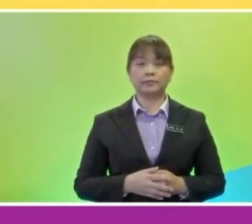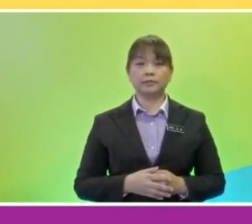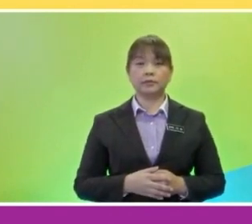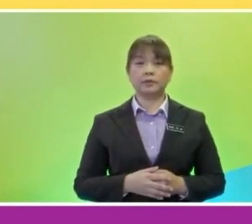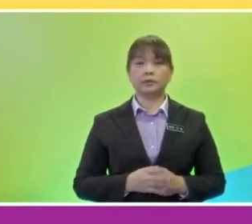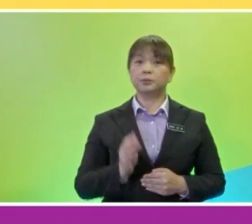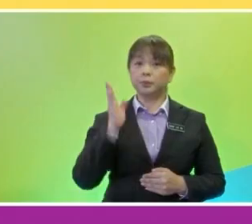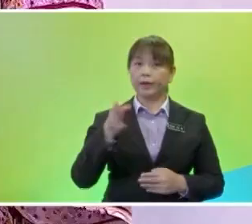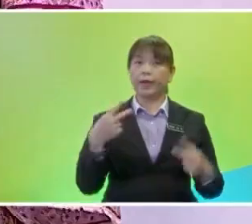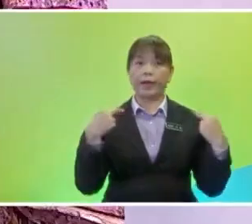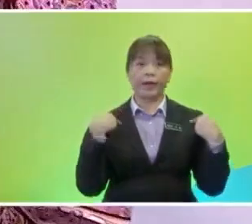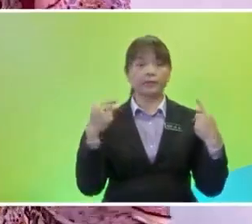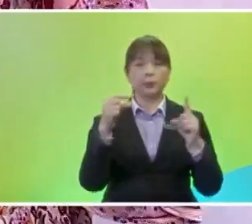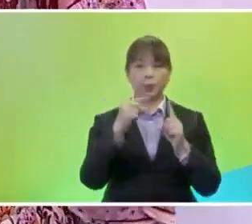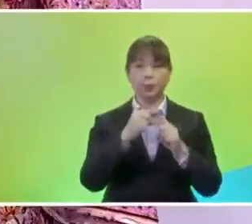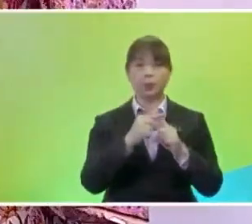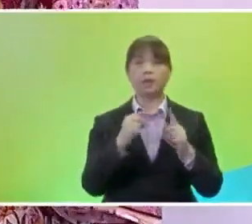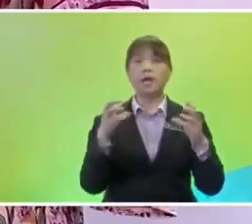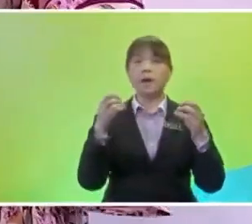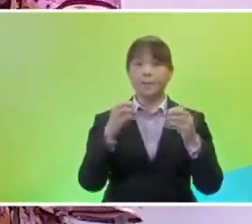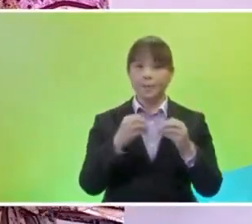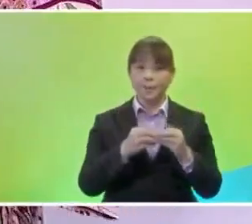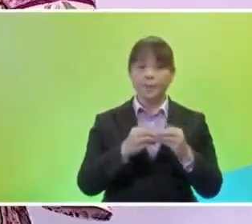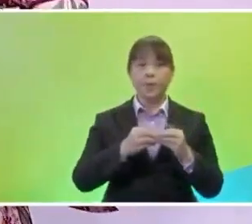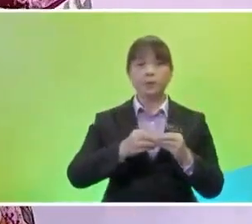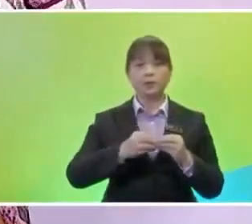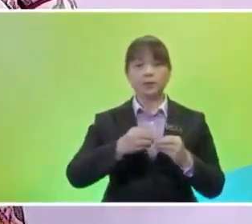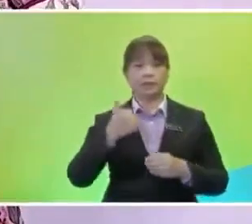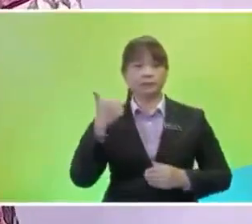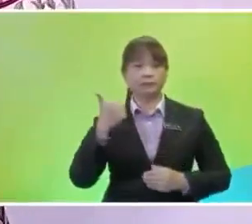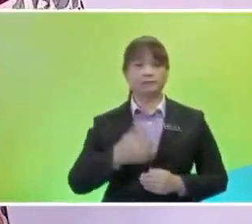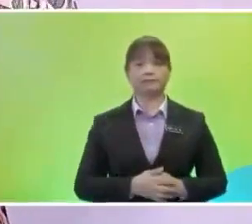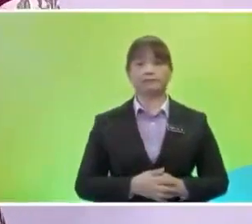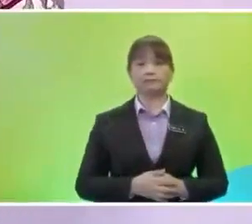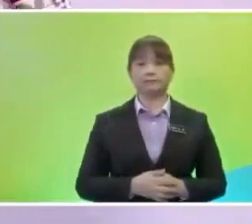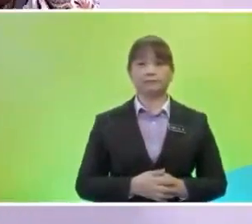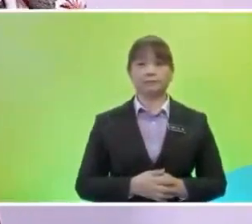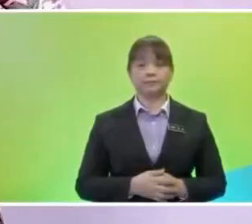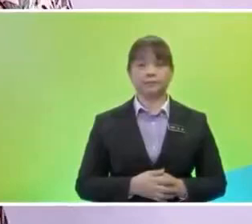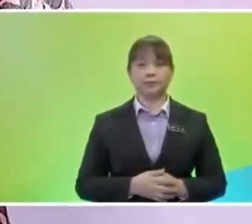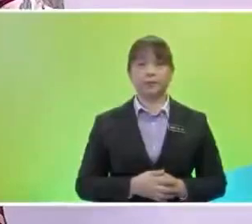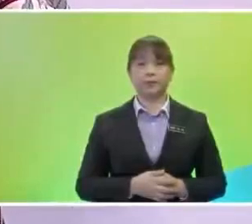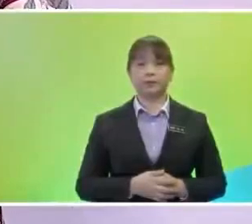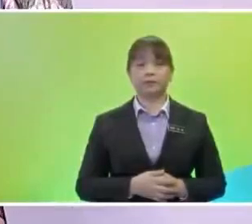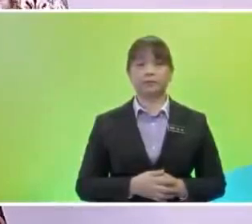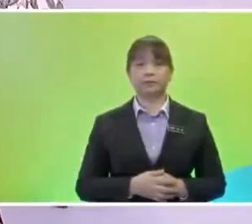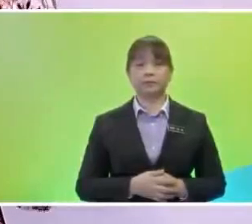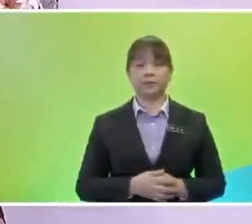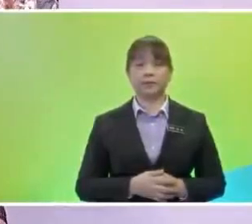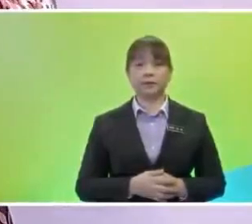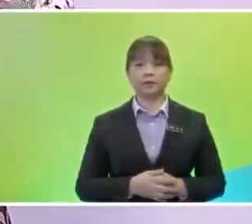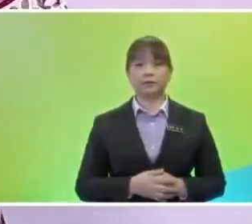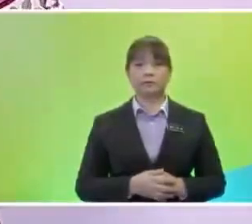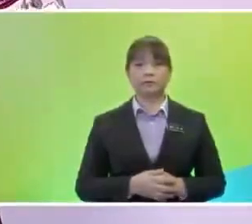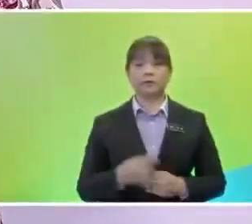most exciting. Mm-mm. Okay, now, since it is writing activity, we are going to learn to use